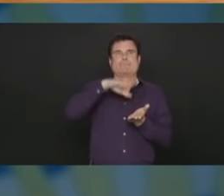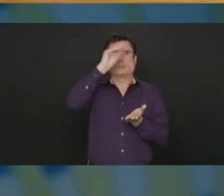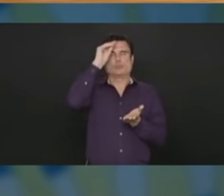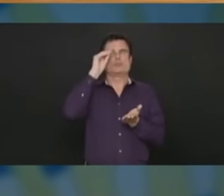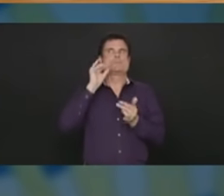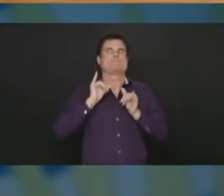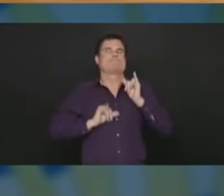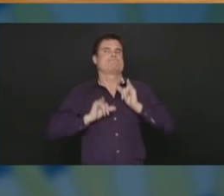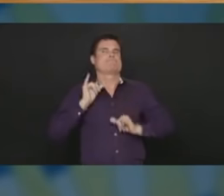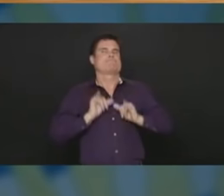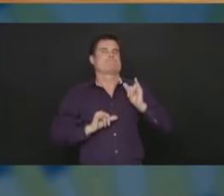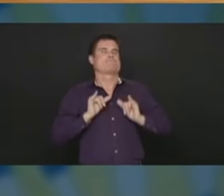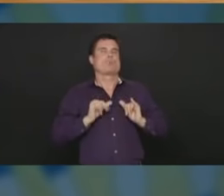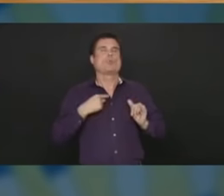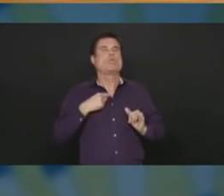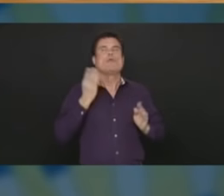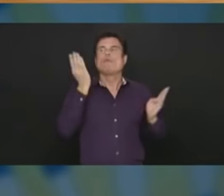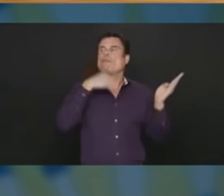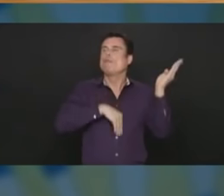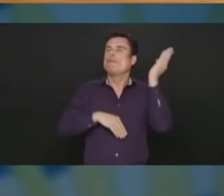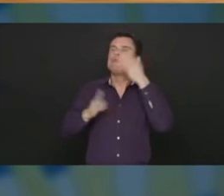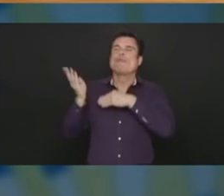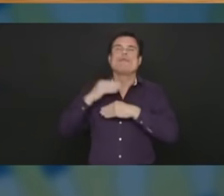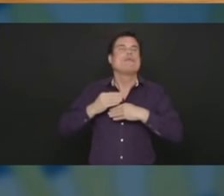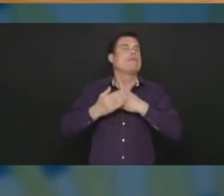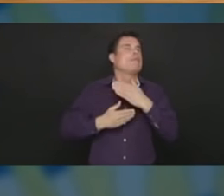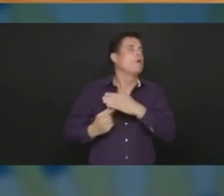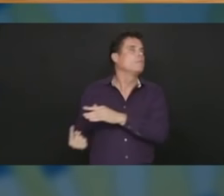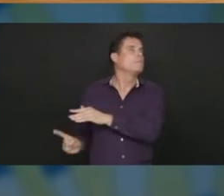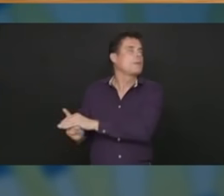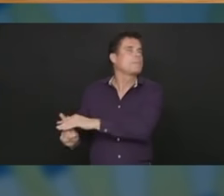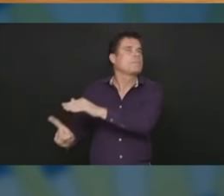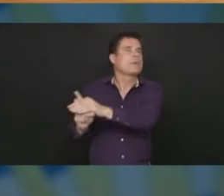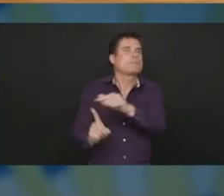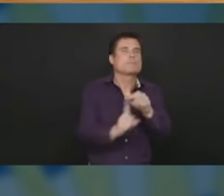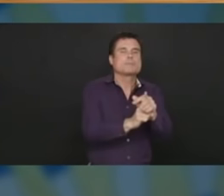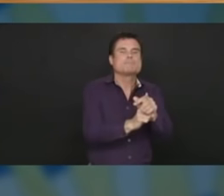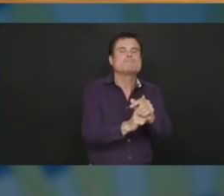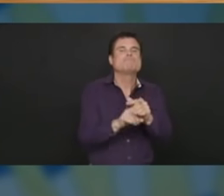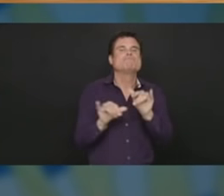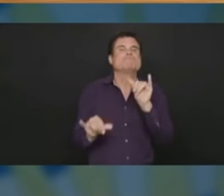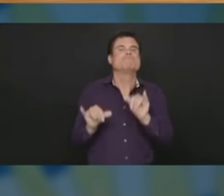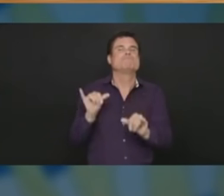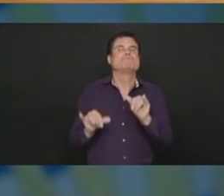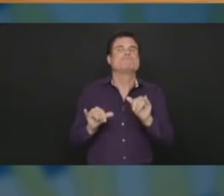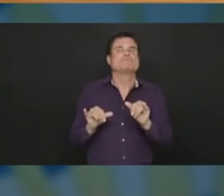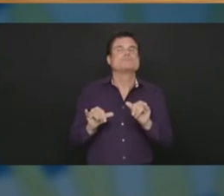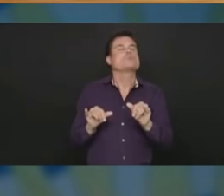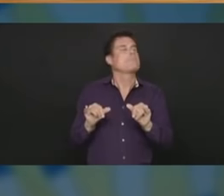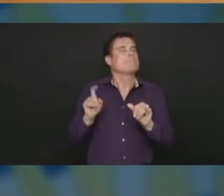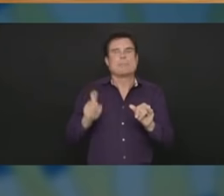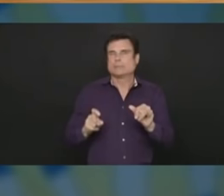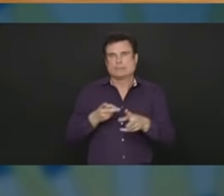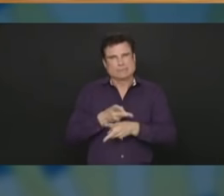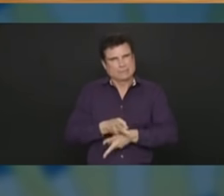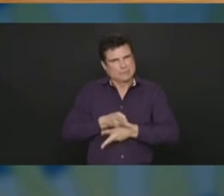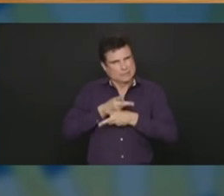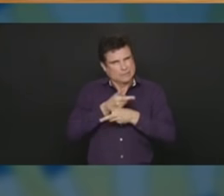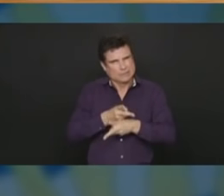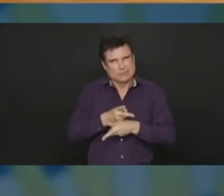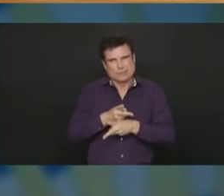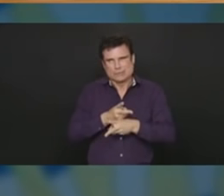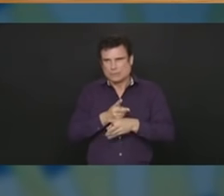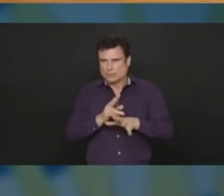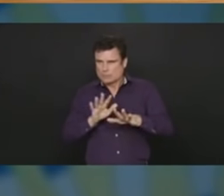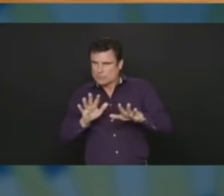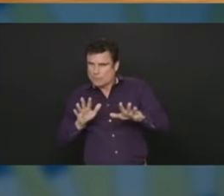continue to provide those essential services, that we had the right things in place. So this is where we are now with the